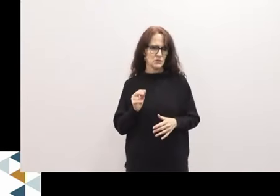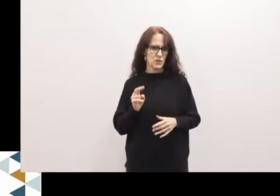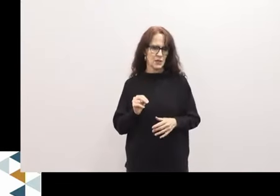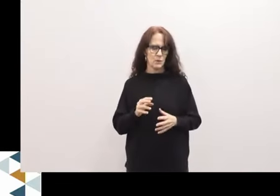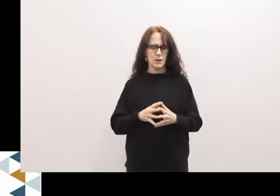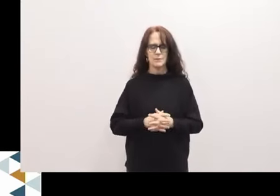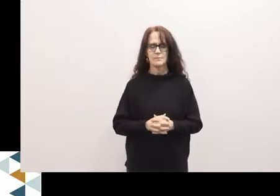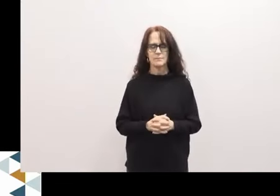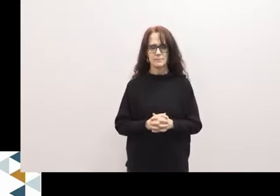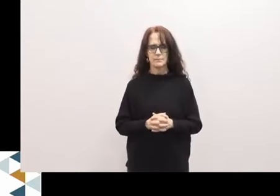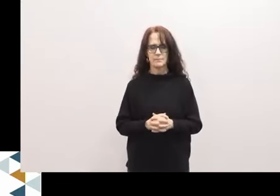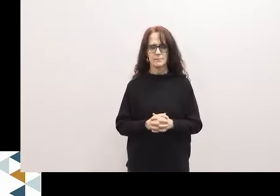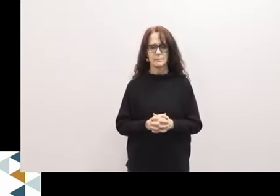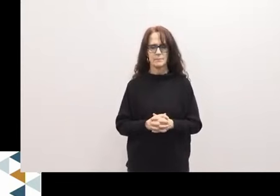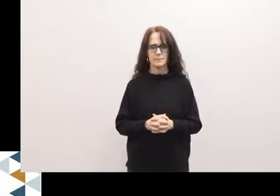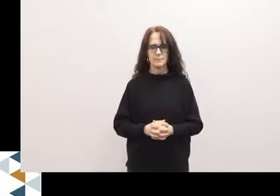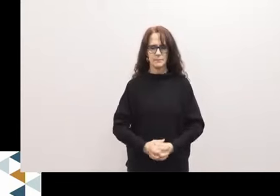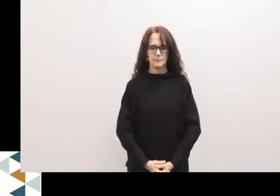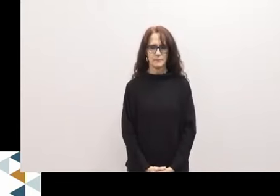January.